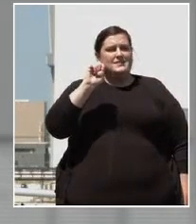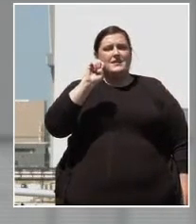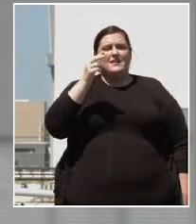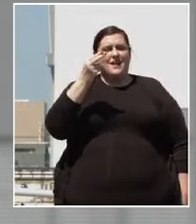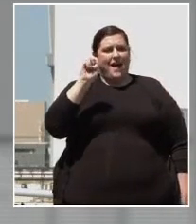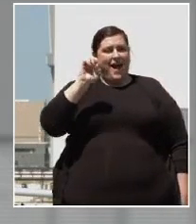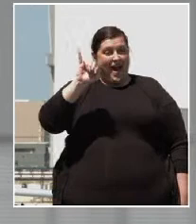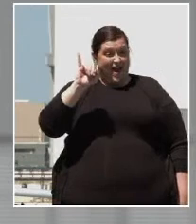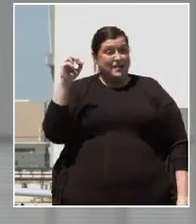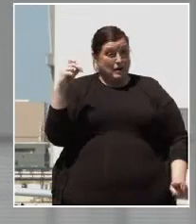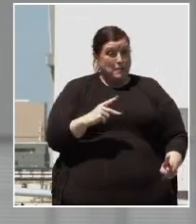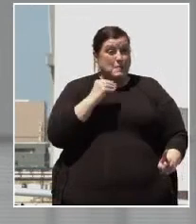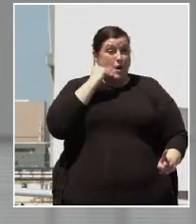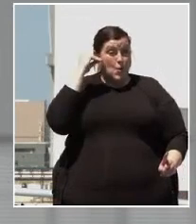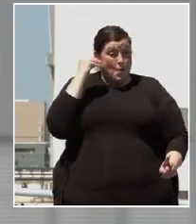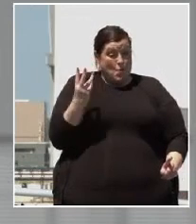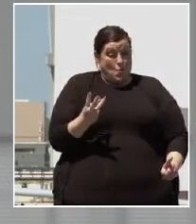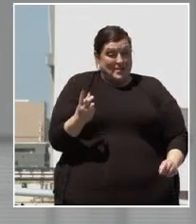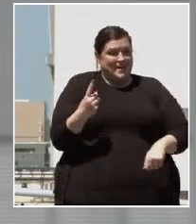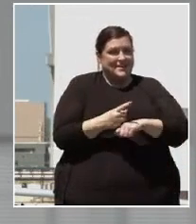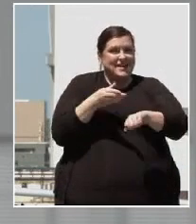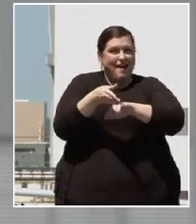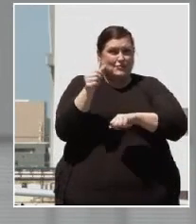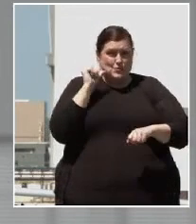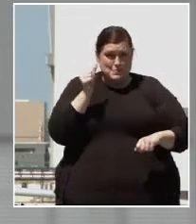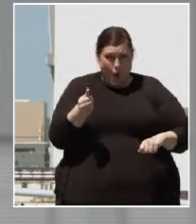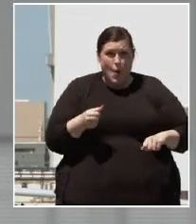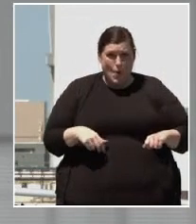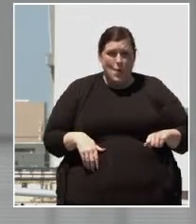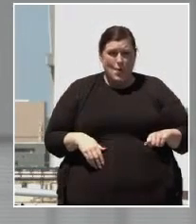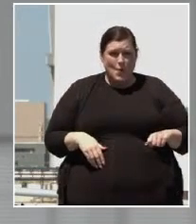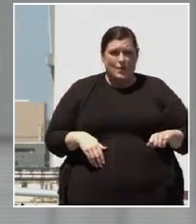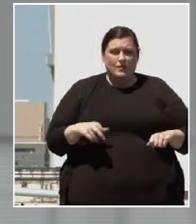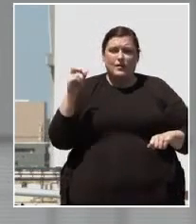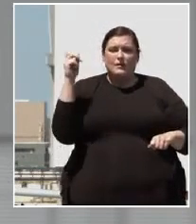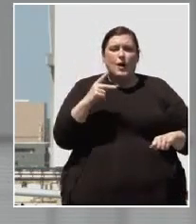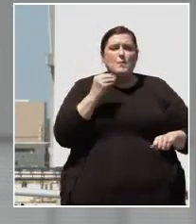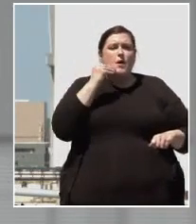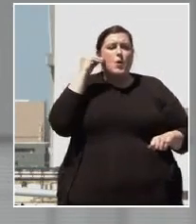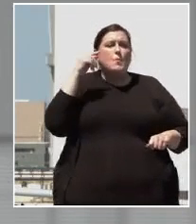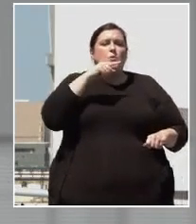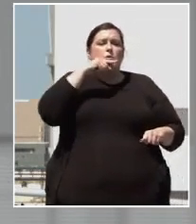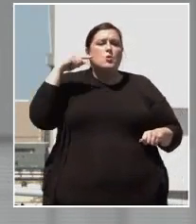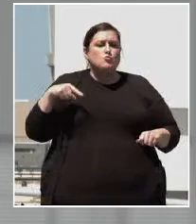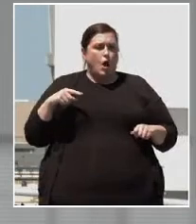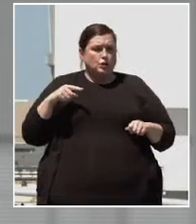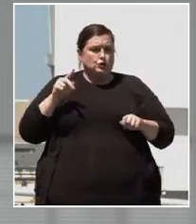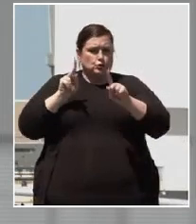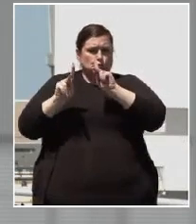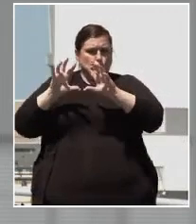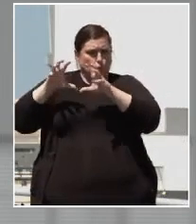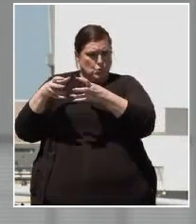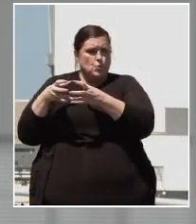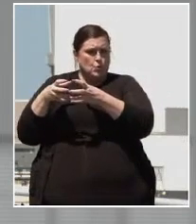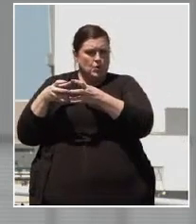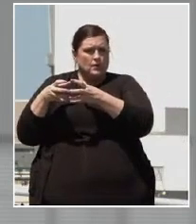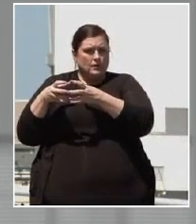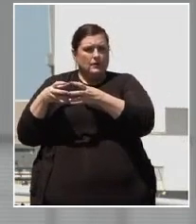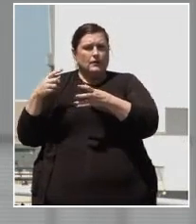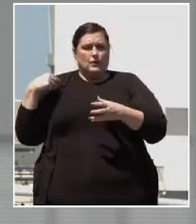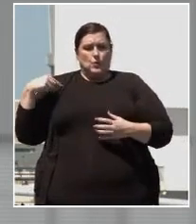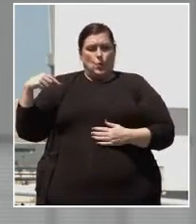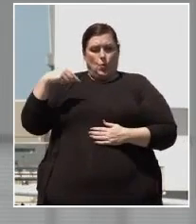Wednesday day after tomorrow and he's coming home with his Russian crew and